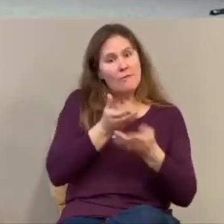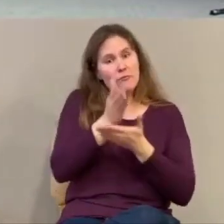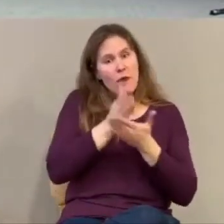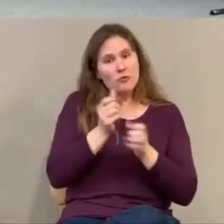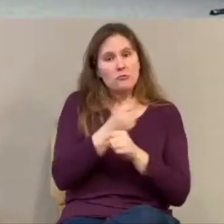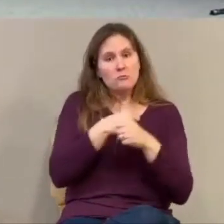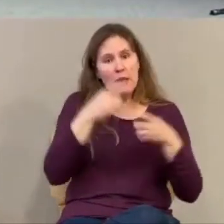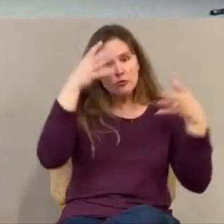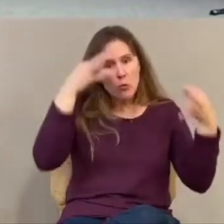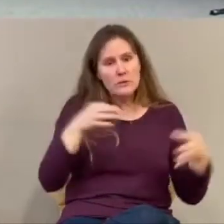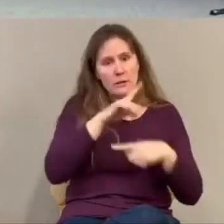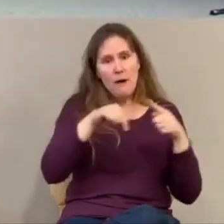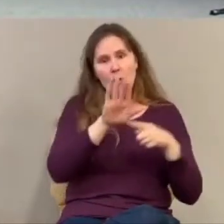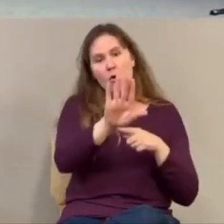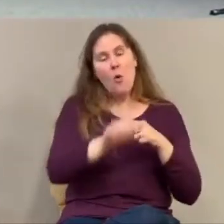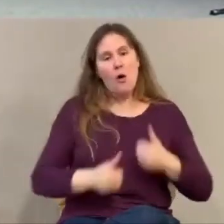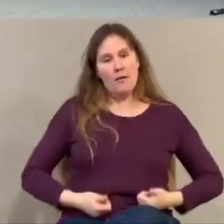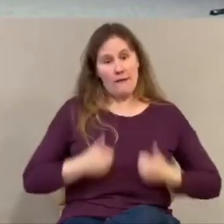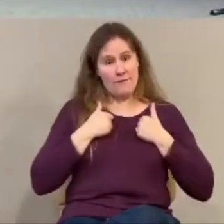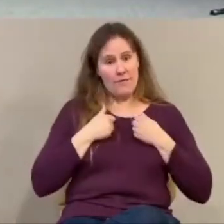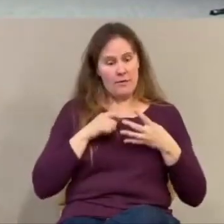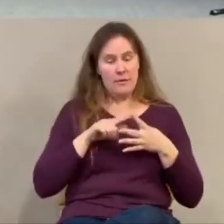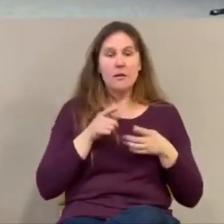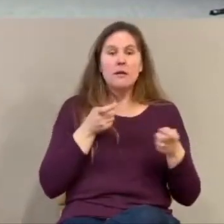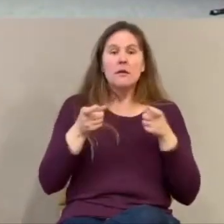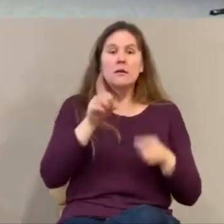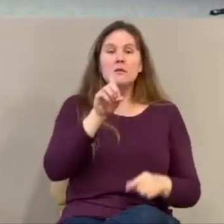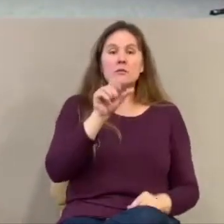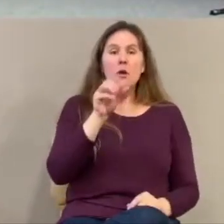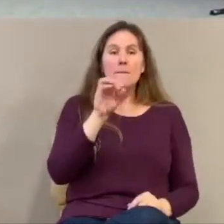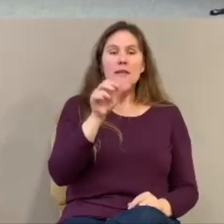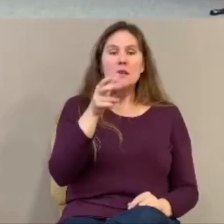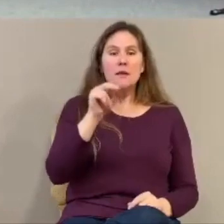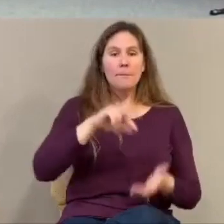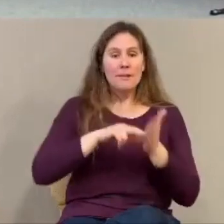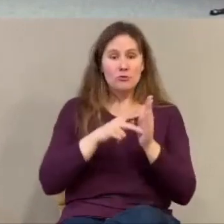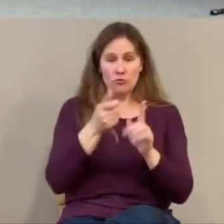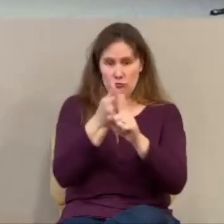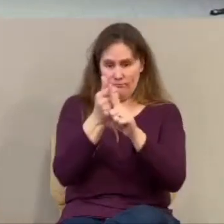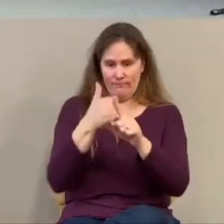your life. Dominion means you have liberty.